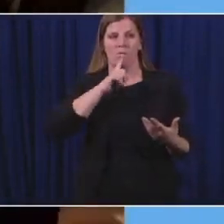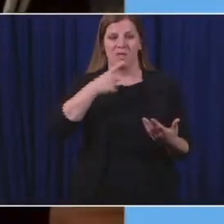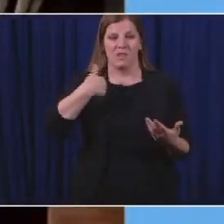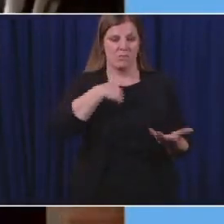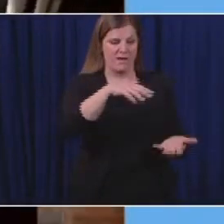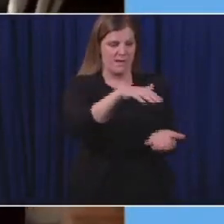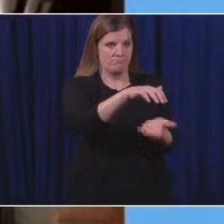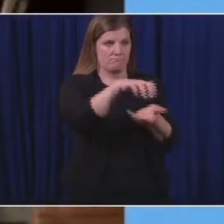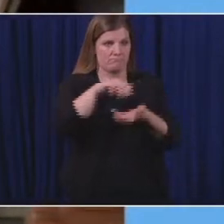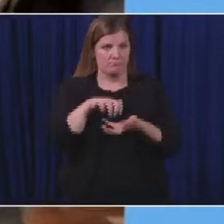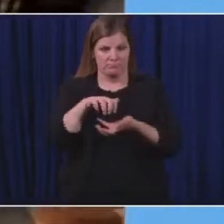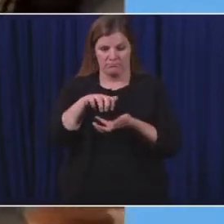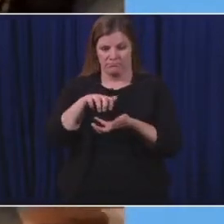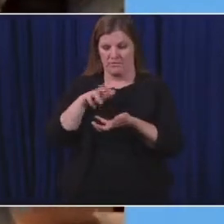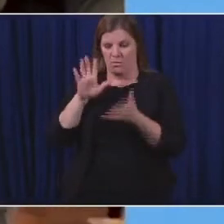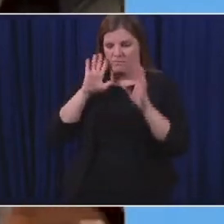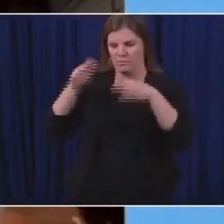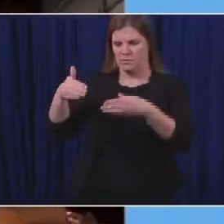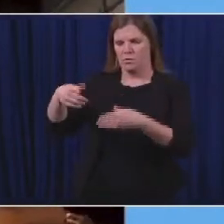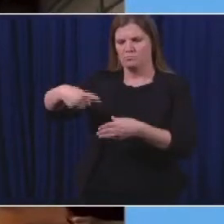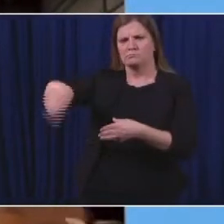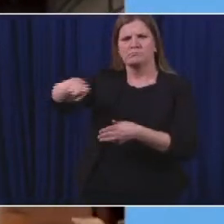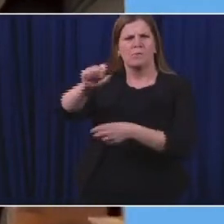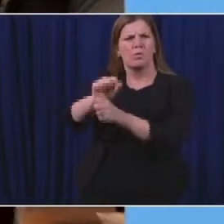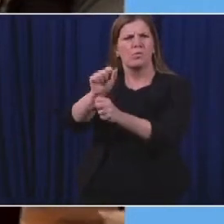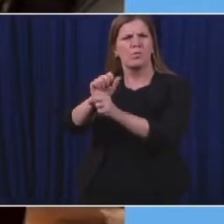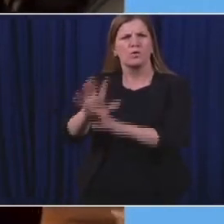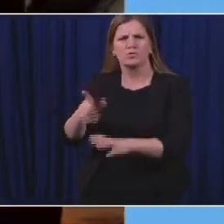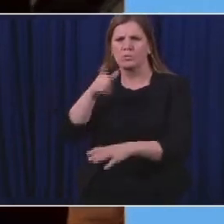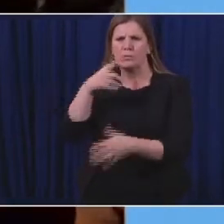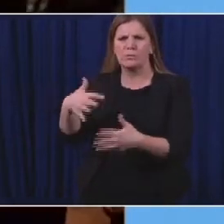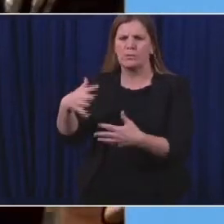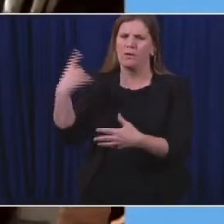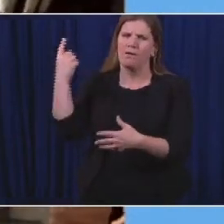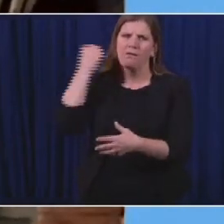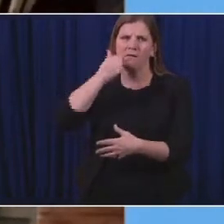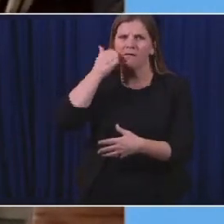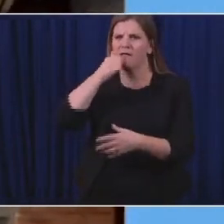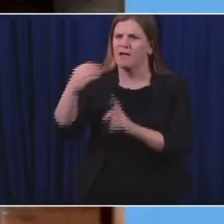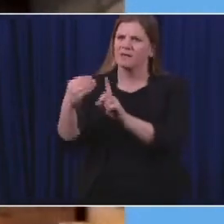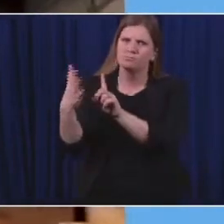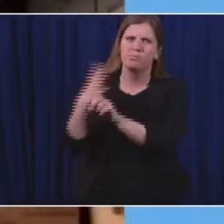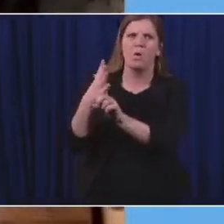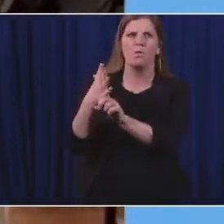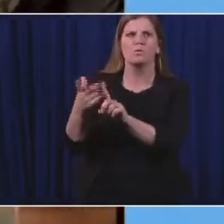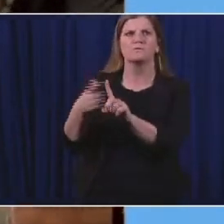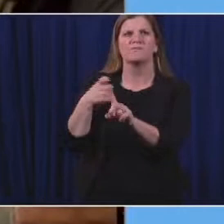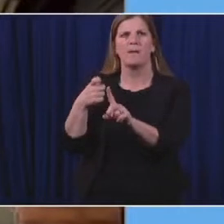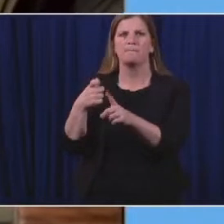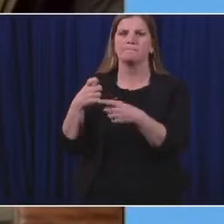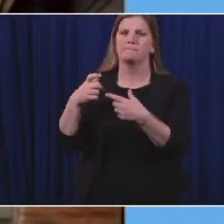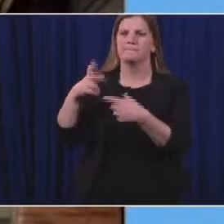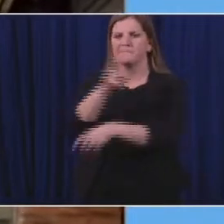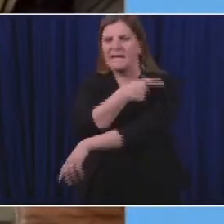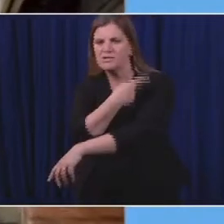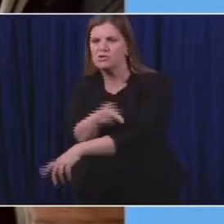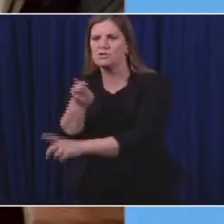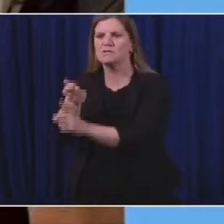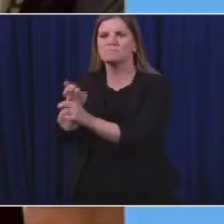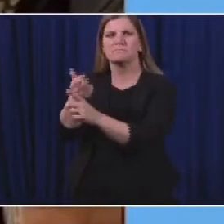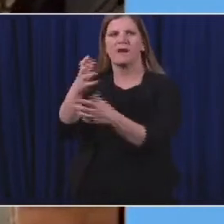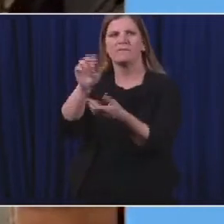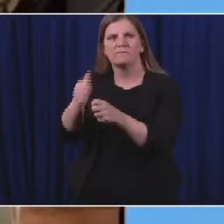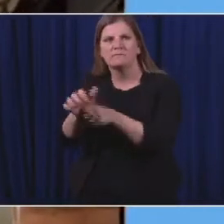healthcare providers in critical positions who really have unavoidable exposures to infected patients or contaminated surfaces along the